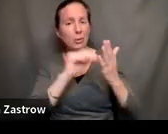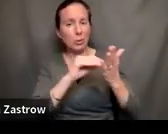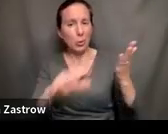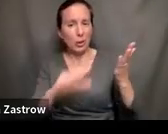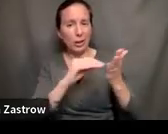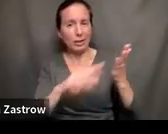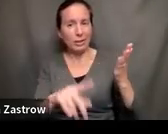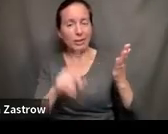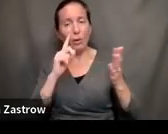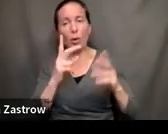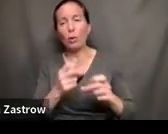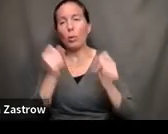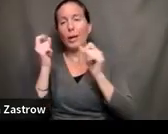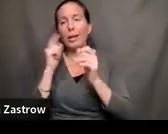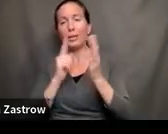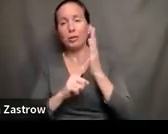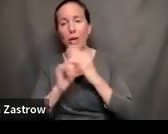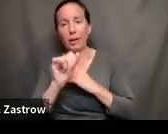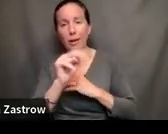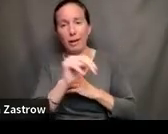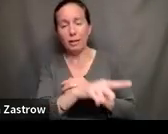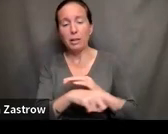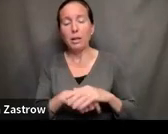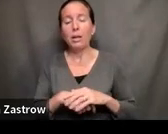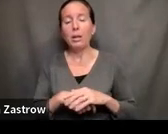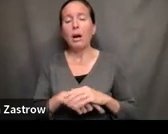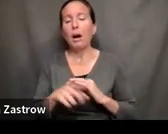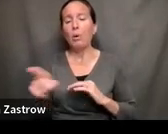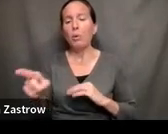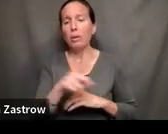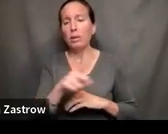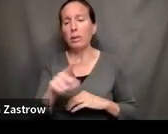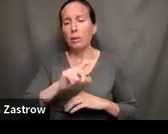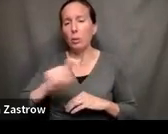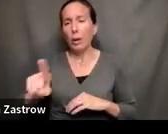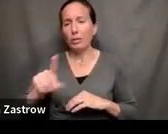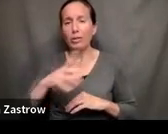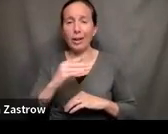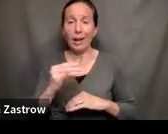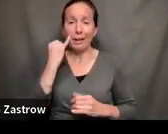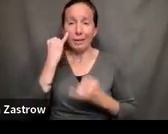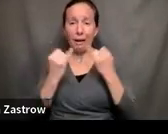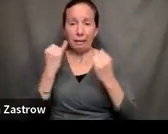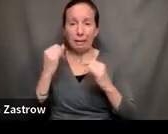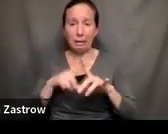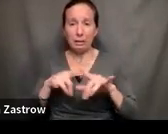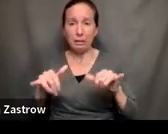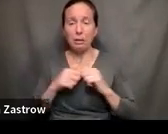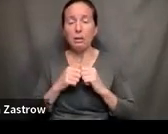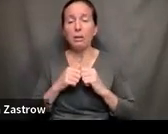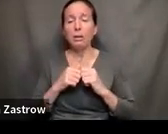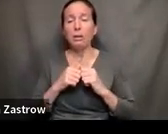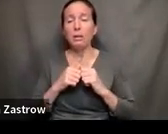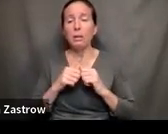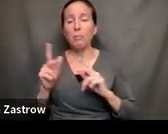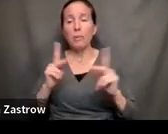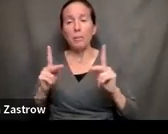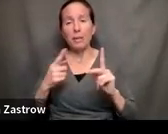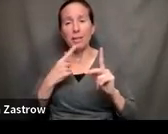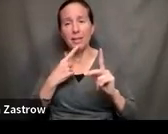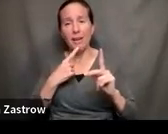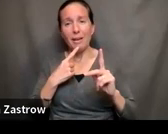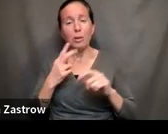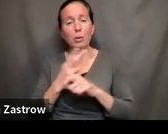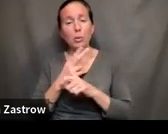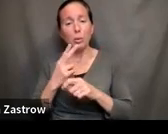And then there was one other thing. Oh, one other kind of question for you guys, but also an idea. A lot of people have been talking to us about using digital